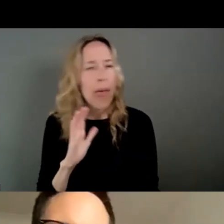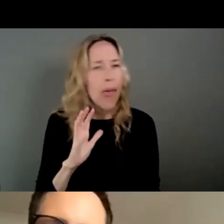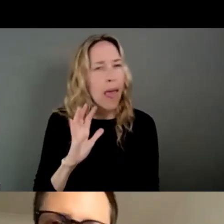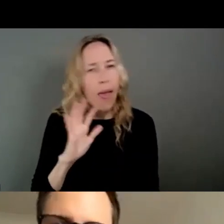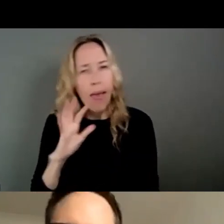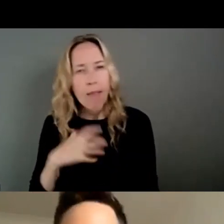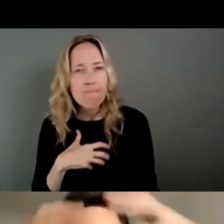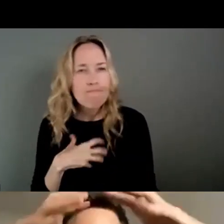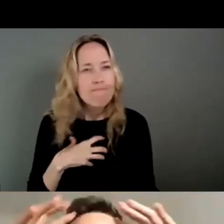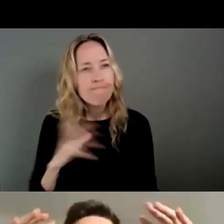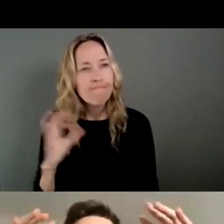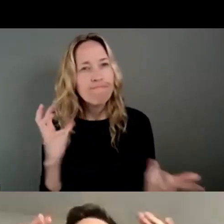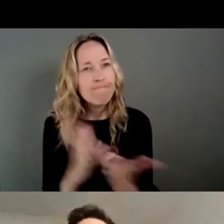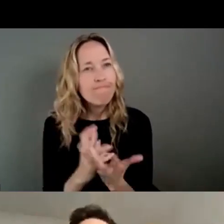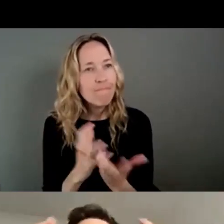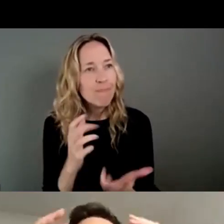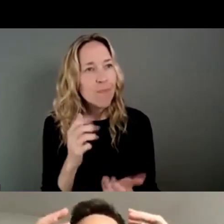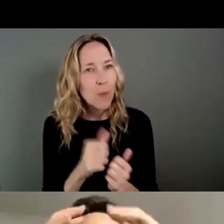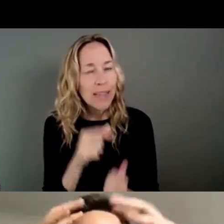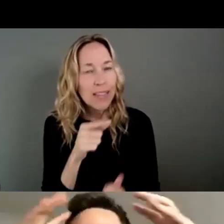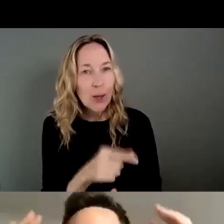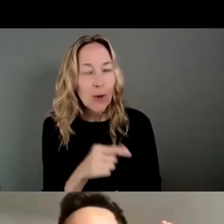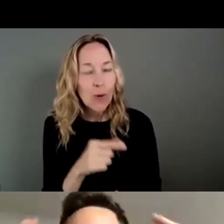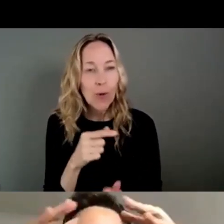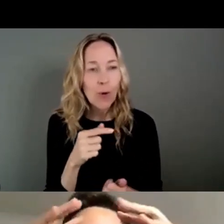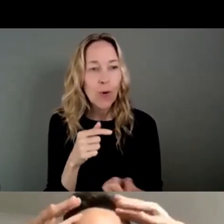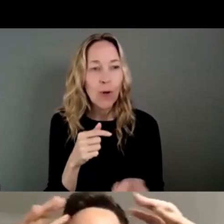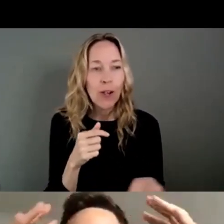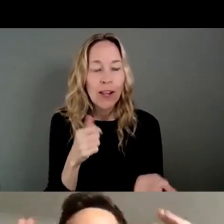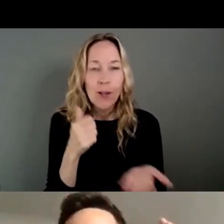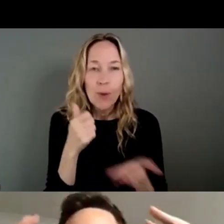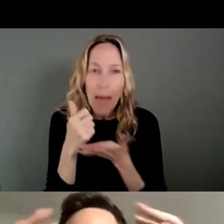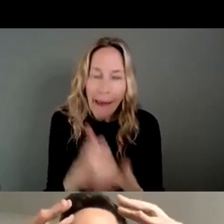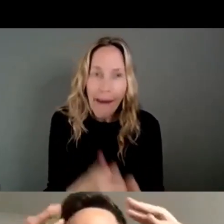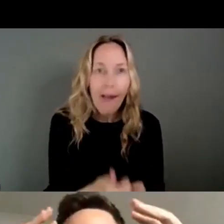marketplace. Maybe the manager has more, I love the image again, the oversight